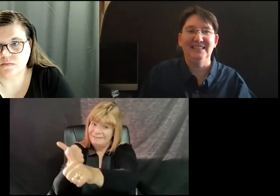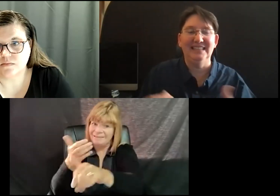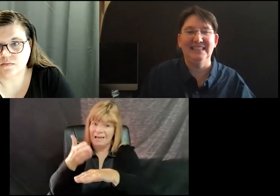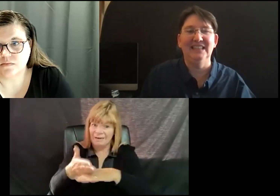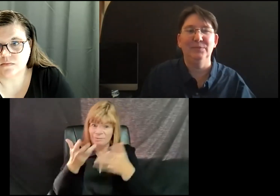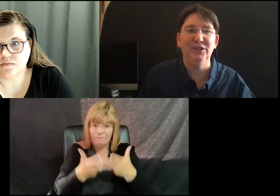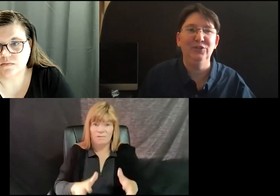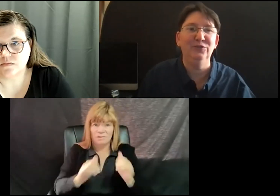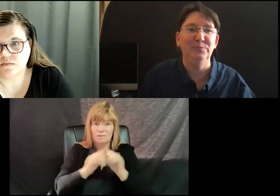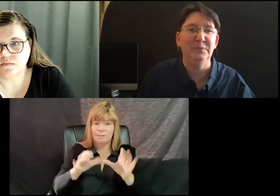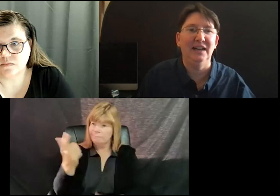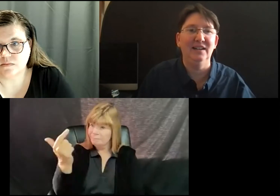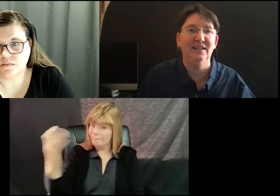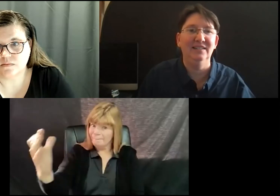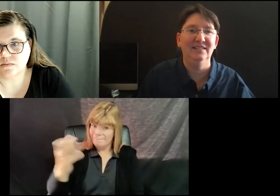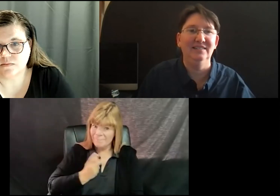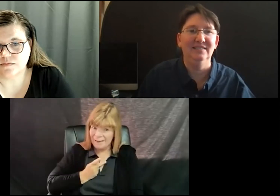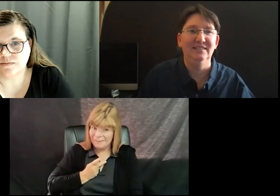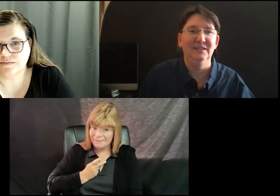class to get the microphone back.